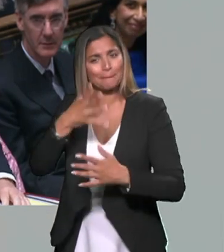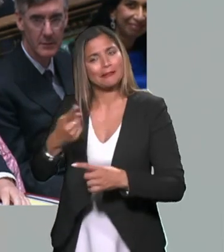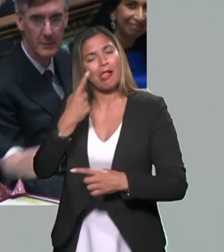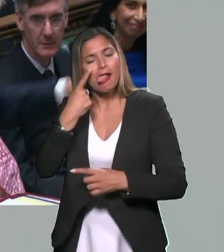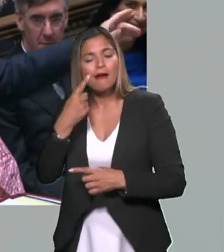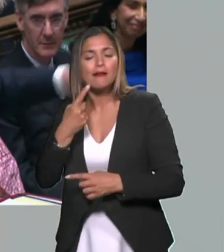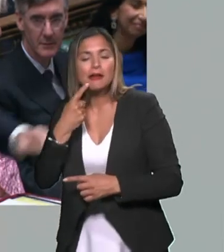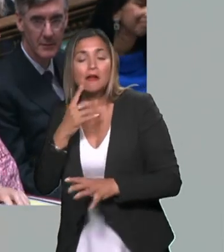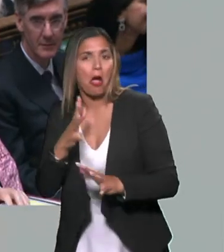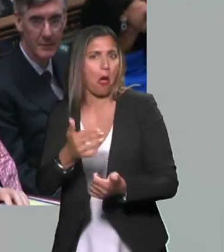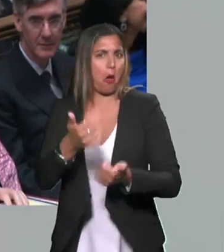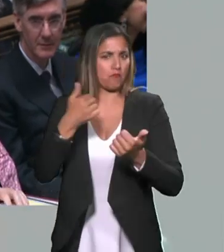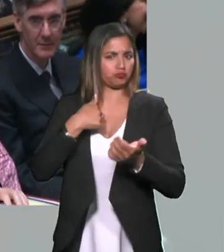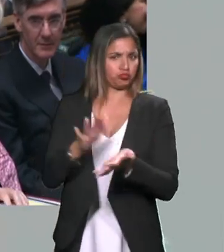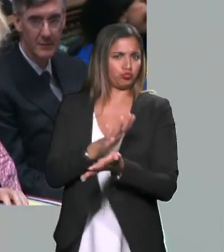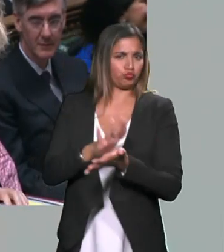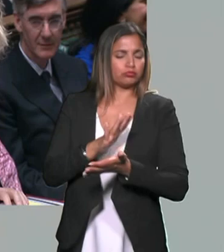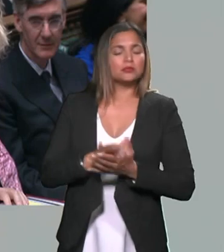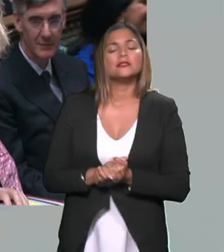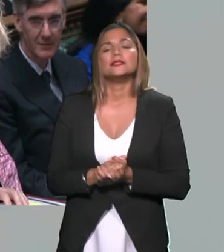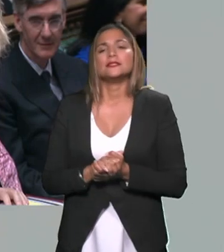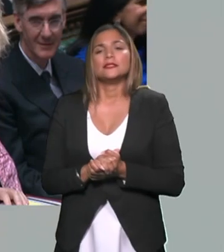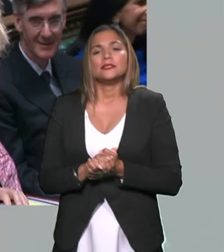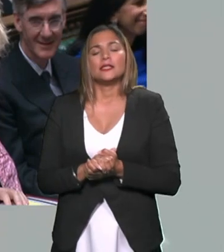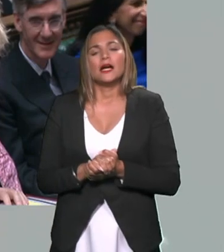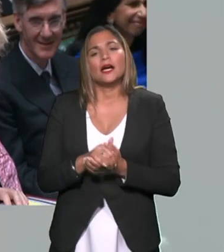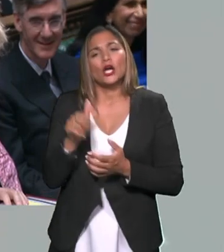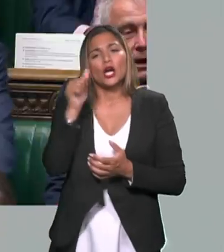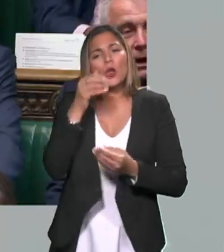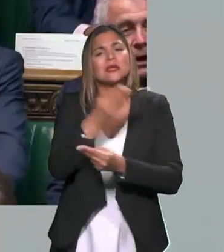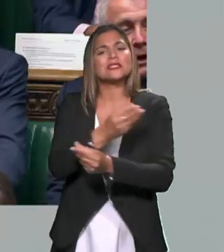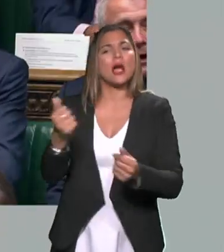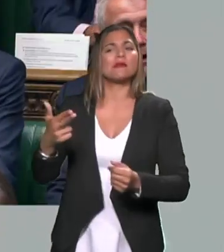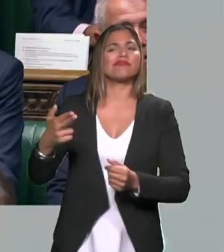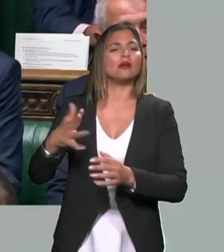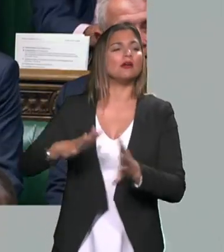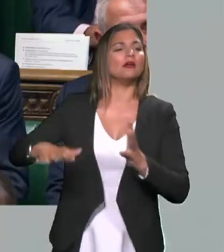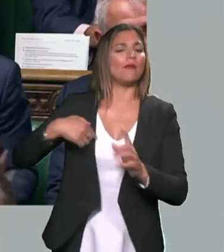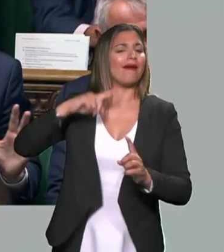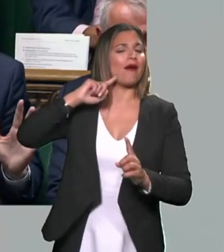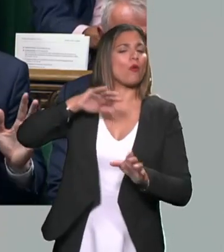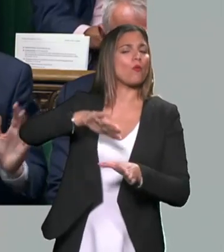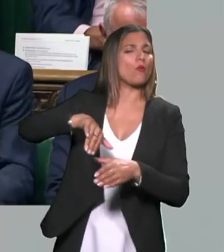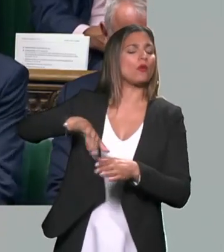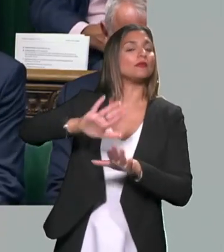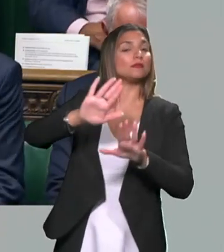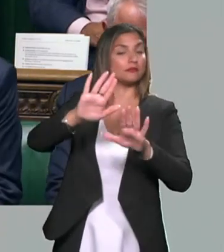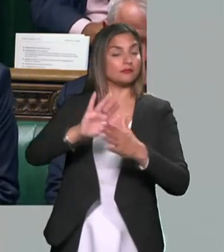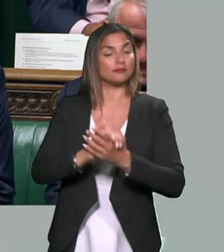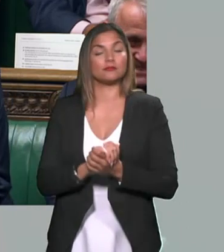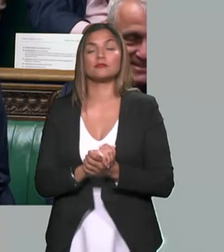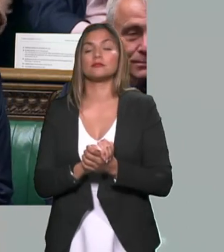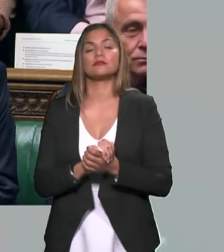together. Mr. Speaker, I ignored the revolver, as some of you may have noticed. We are committed